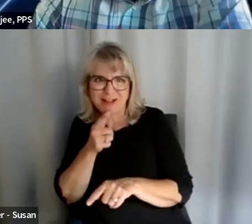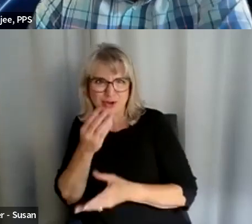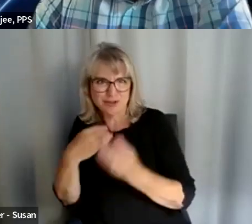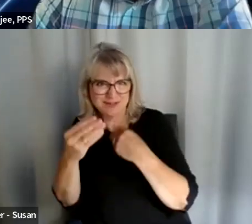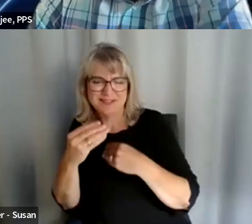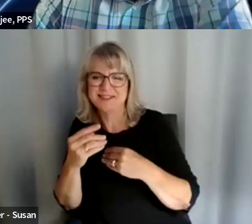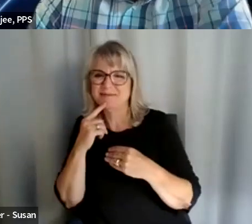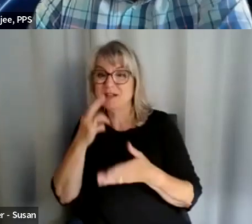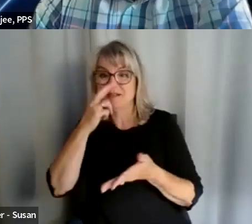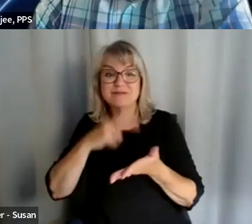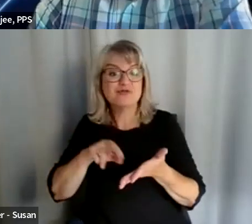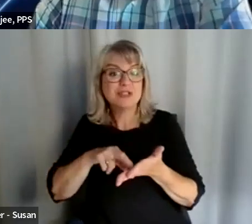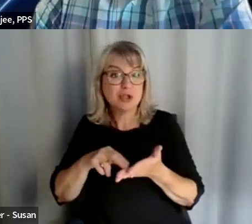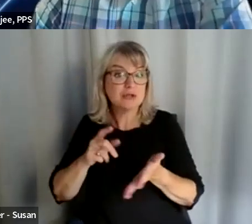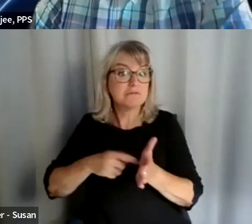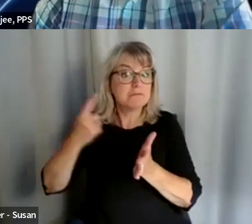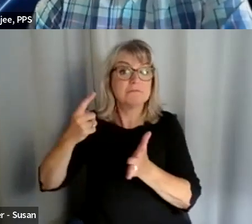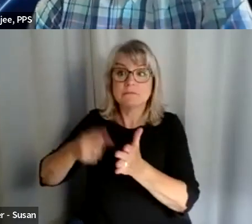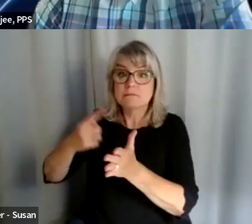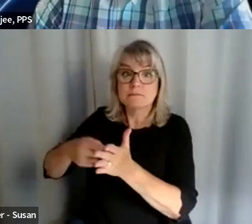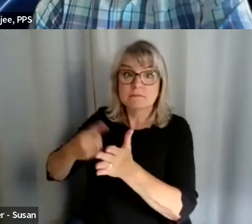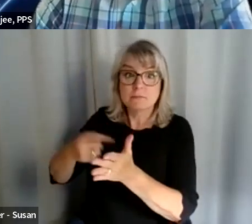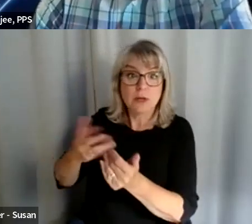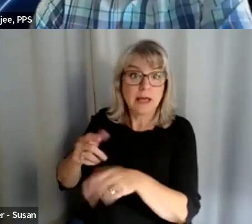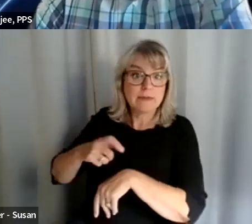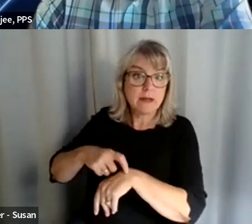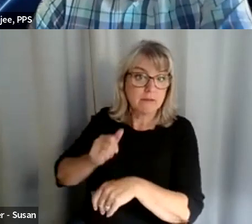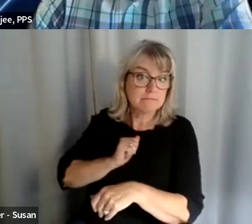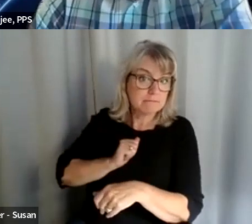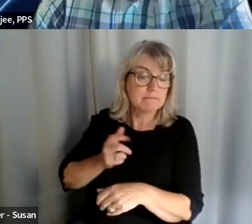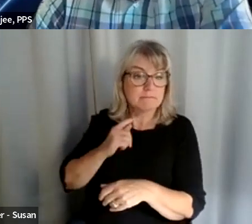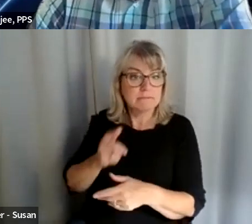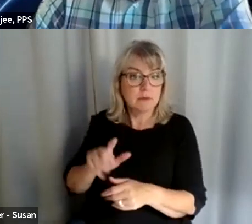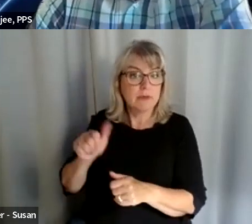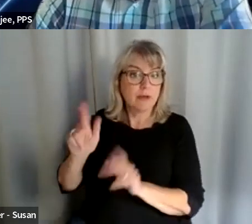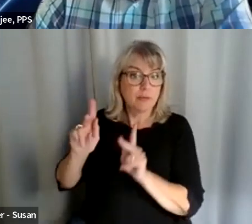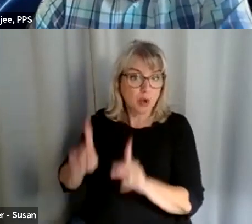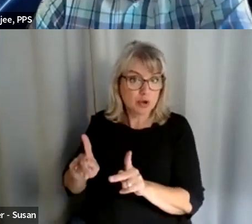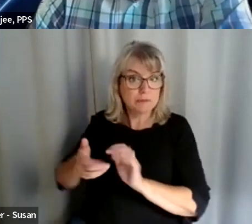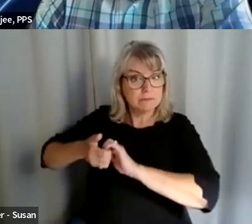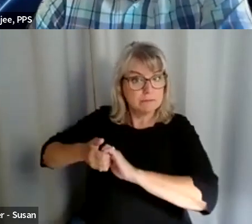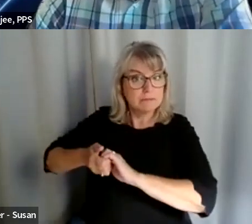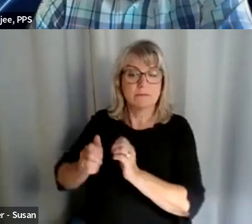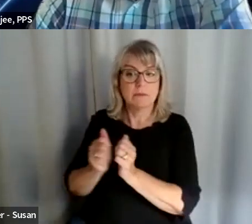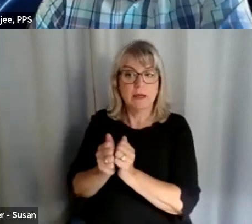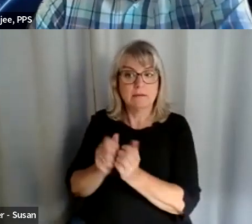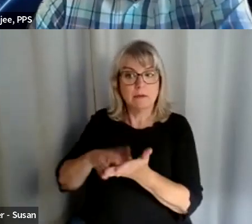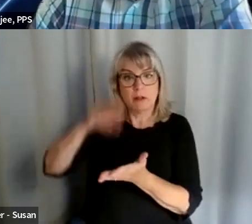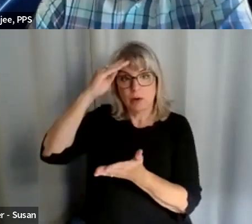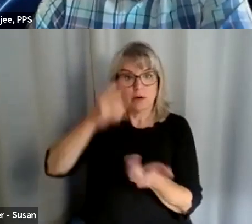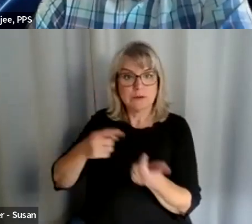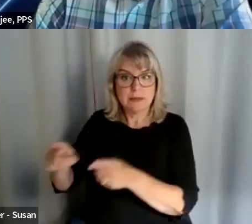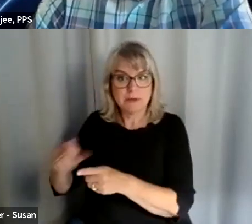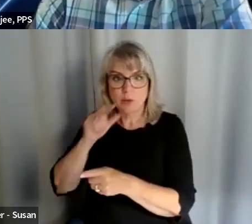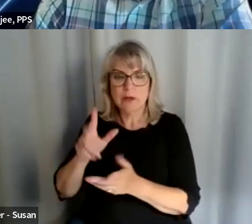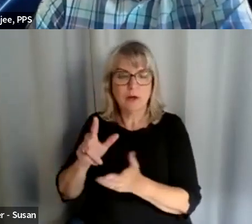can do research from time to time when I have some downtime, and I'd love to do that with somebody else and find out what's going on so that we don't have to reinvent